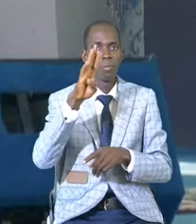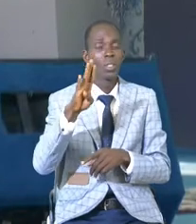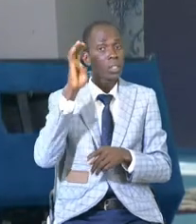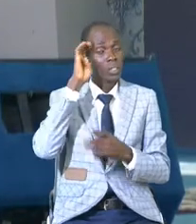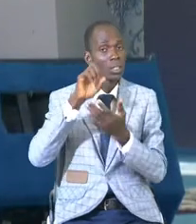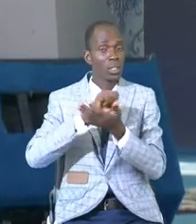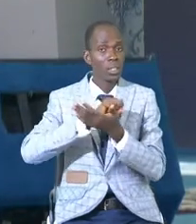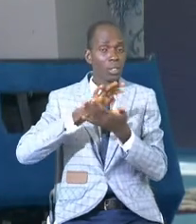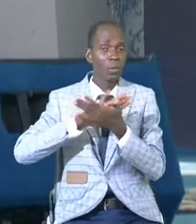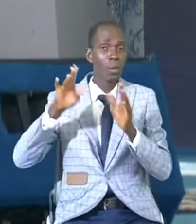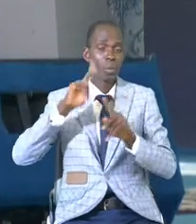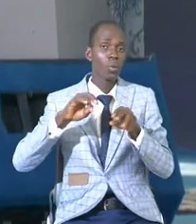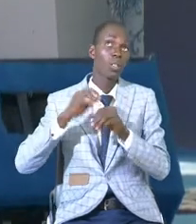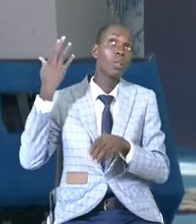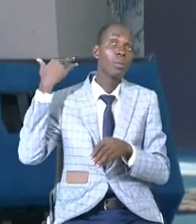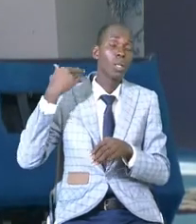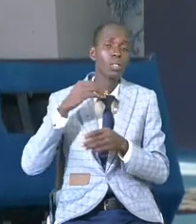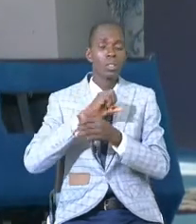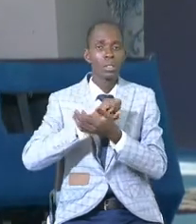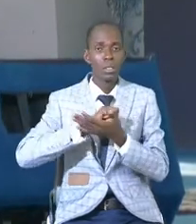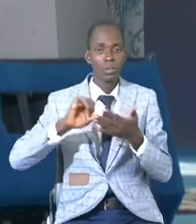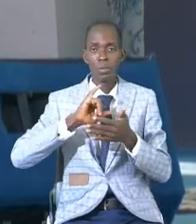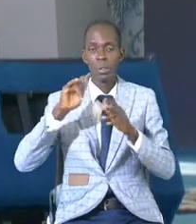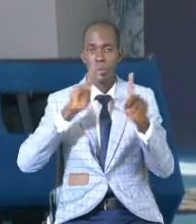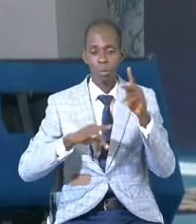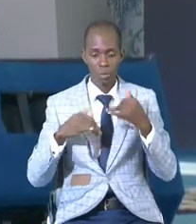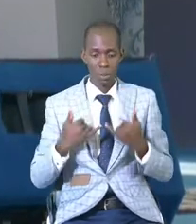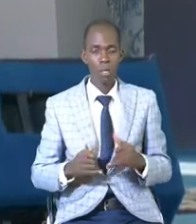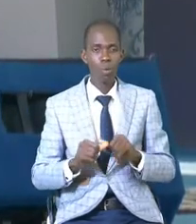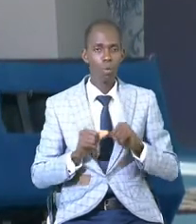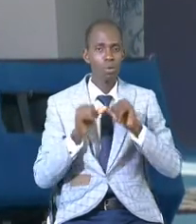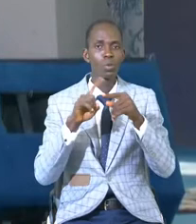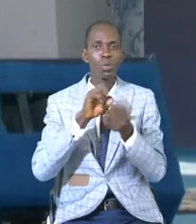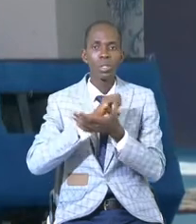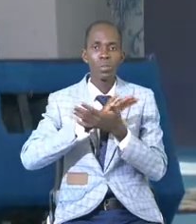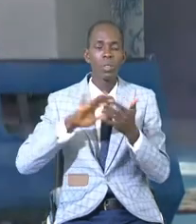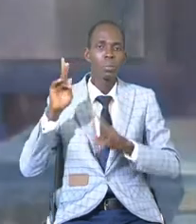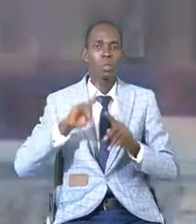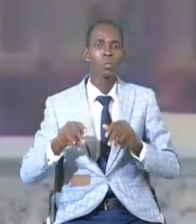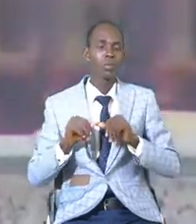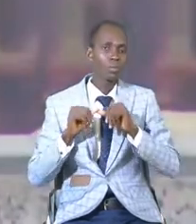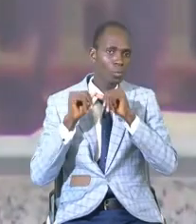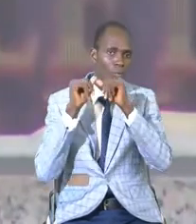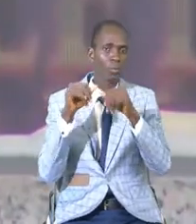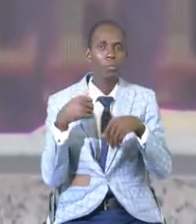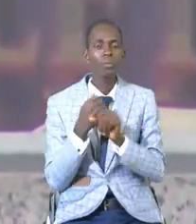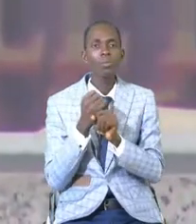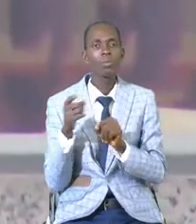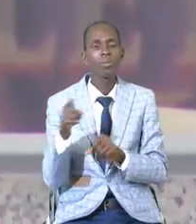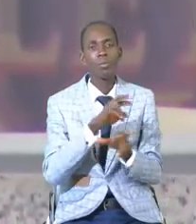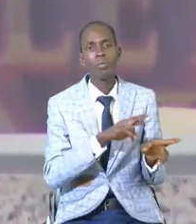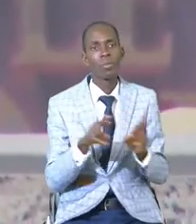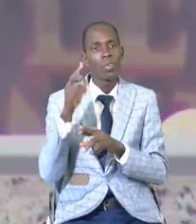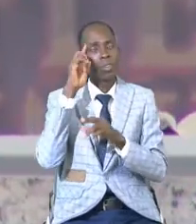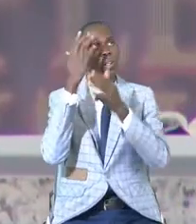He's sanctifying people now. He'll keep on sanctifying people and preparing them, getting them ready for heaven. He